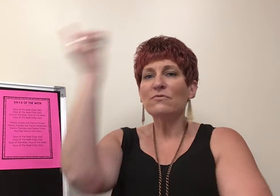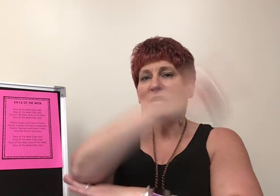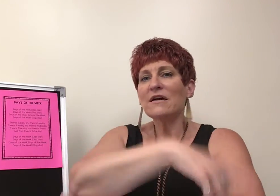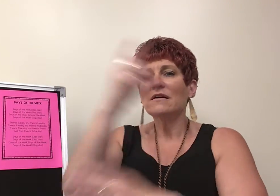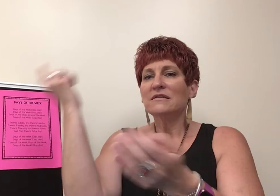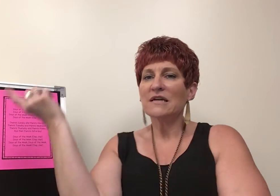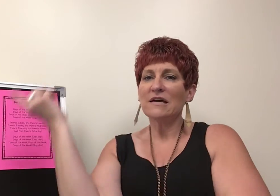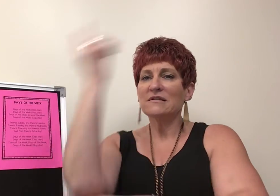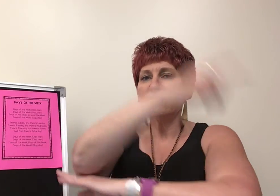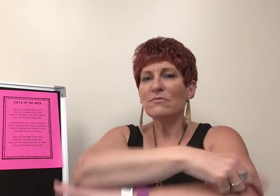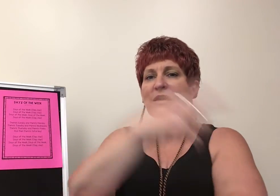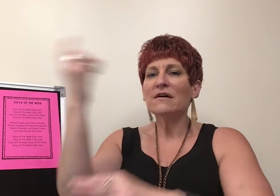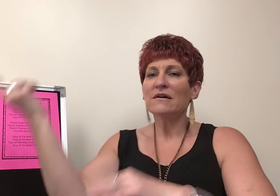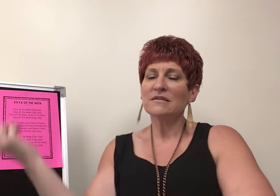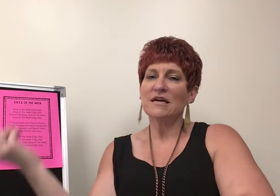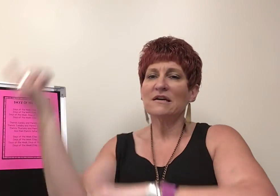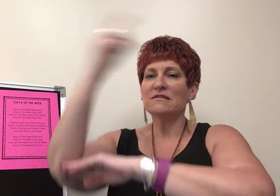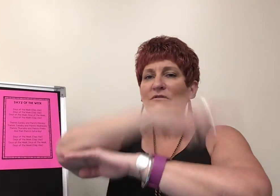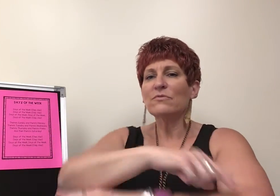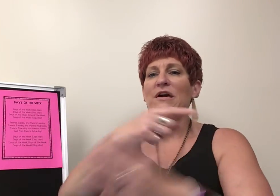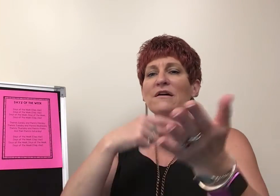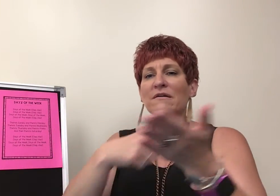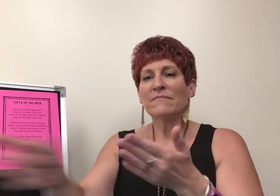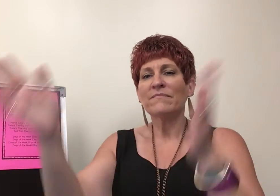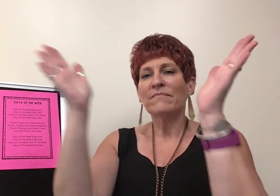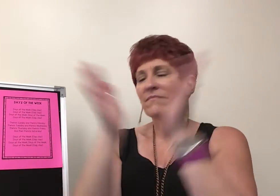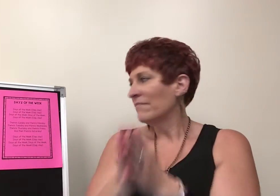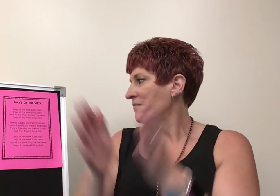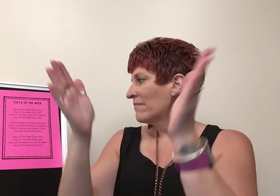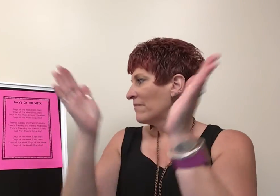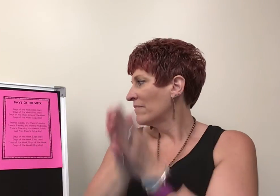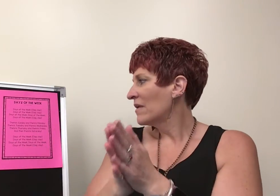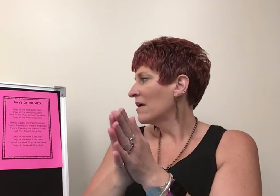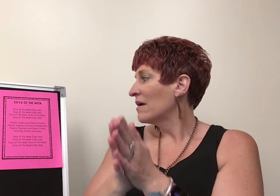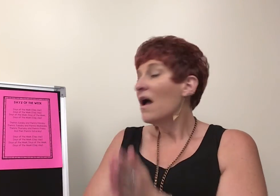days of the week, days of the week, days of the week.